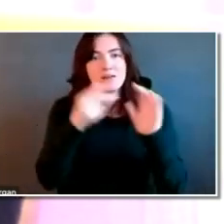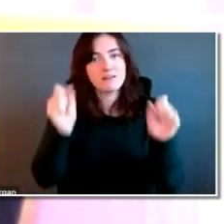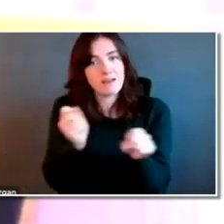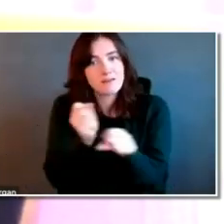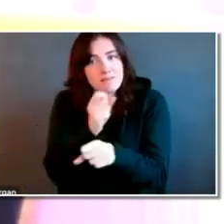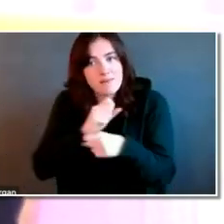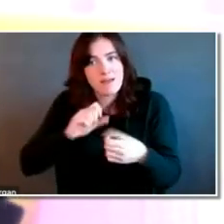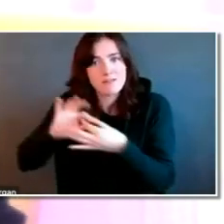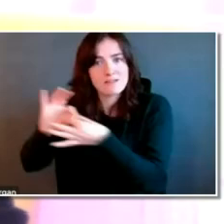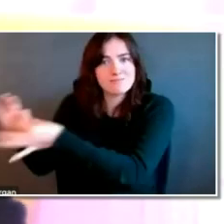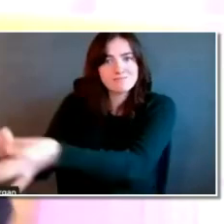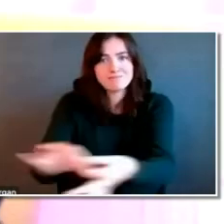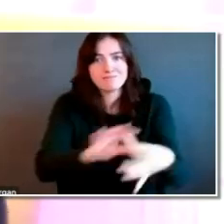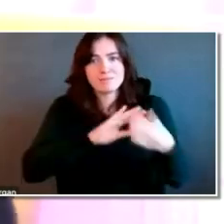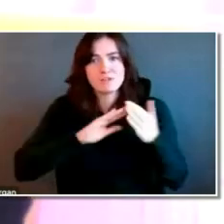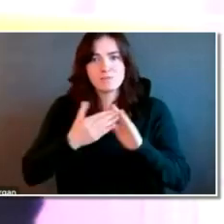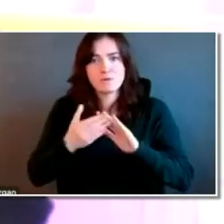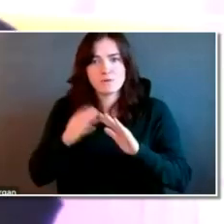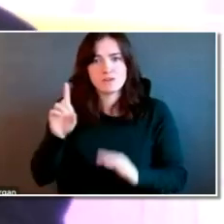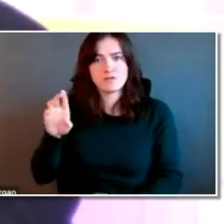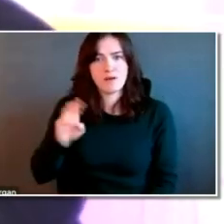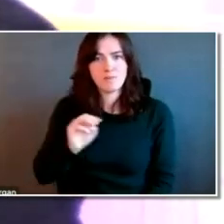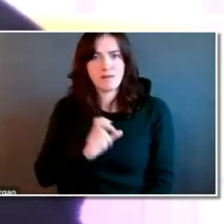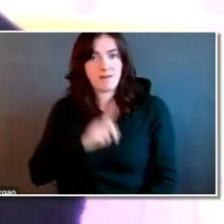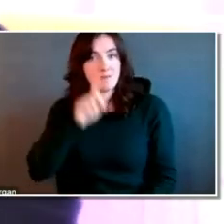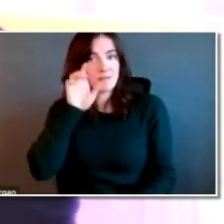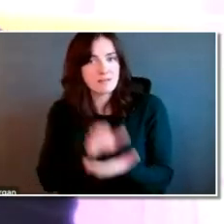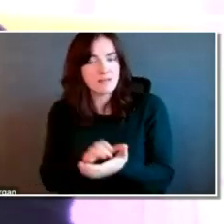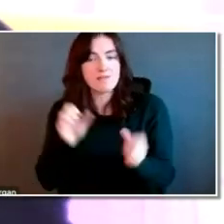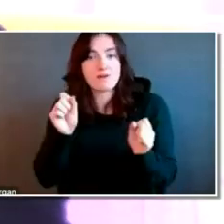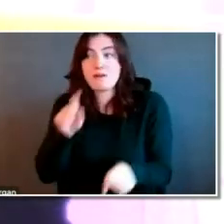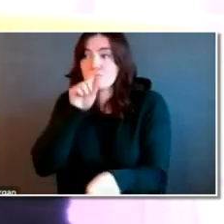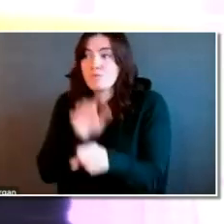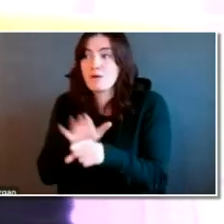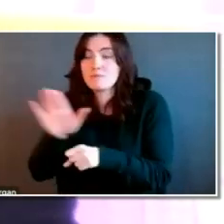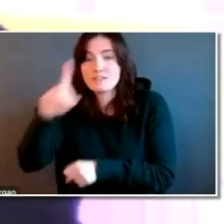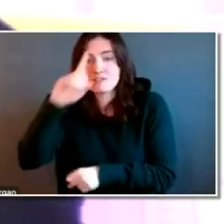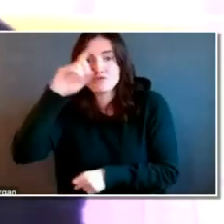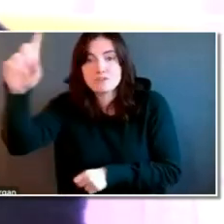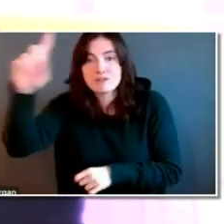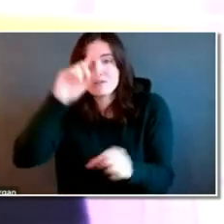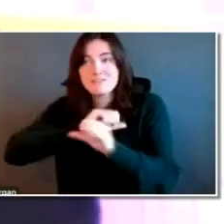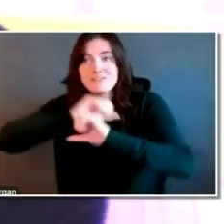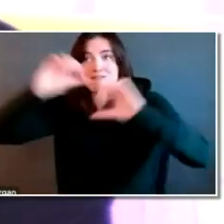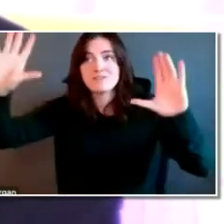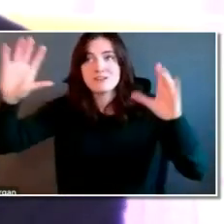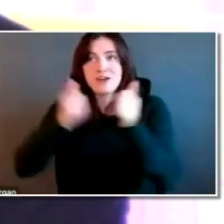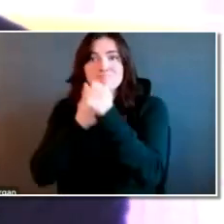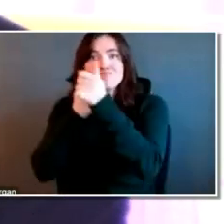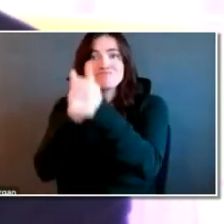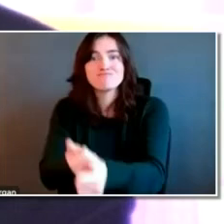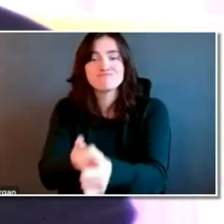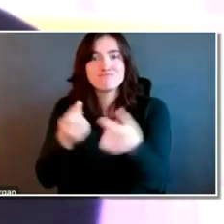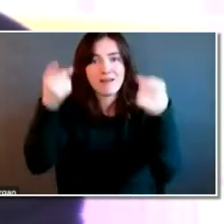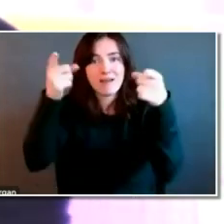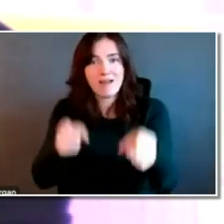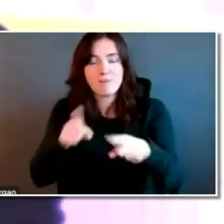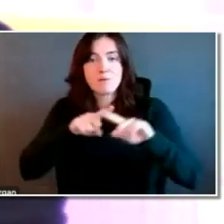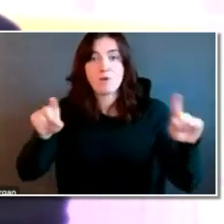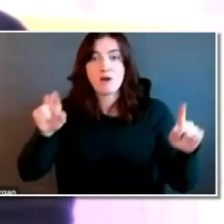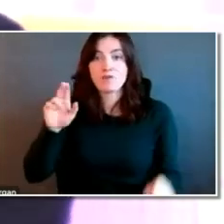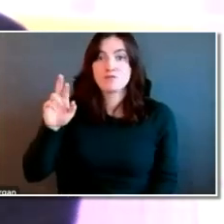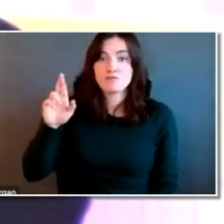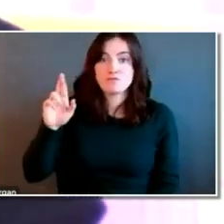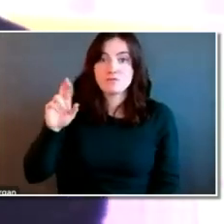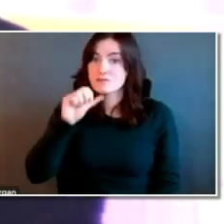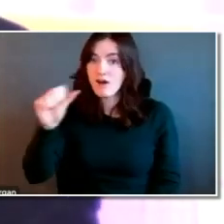King believed in. We can fulfill the promises not only of his dream and his vision, but of a multiracial democracy, even though